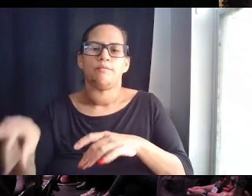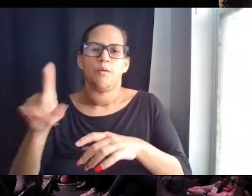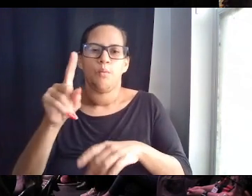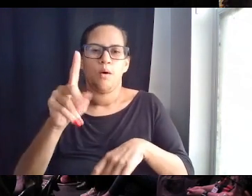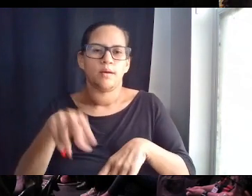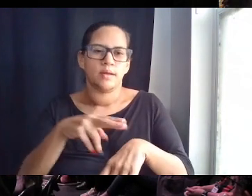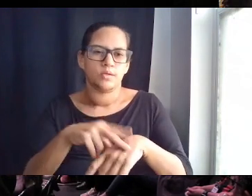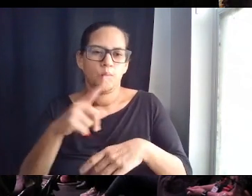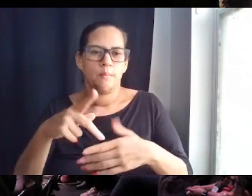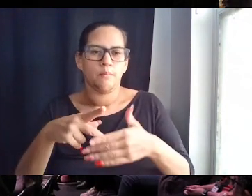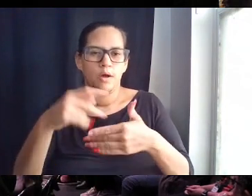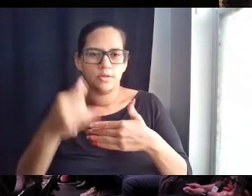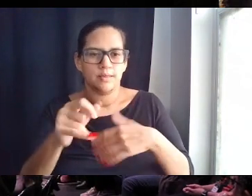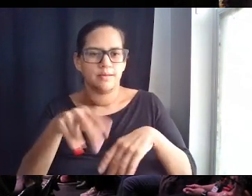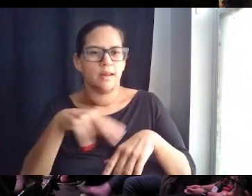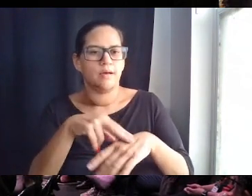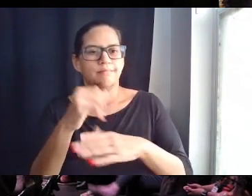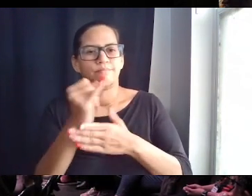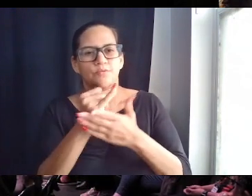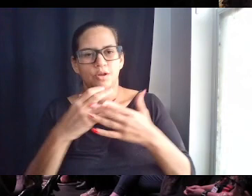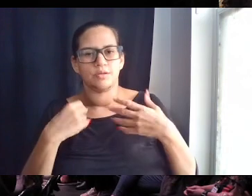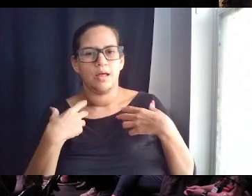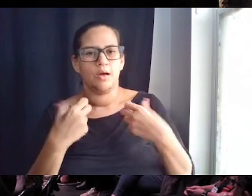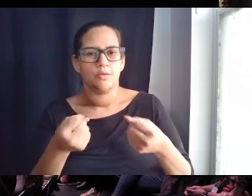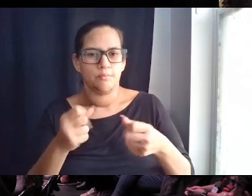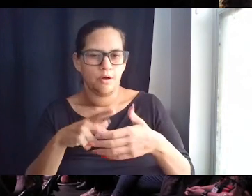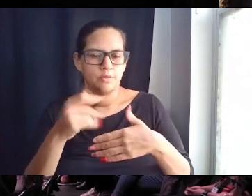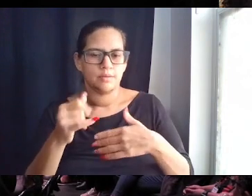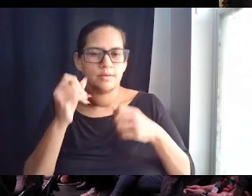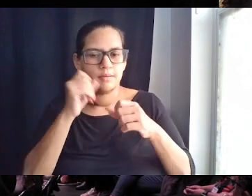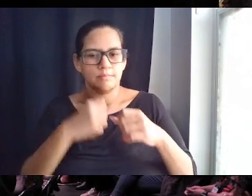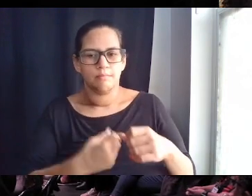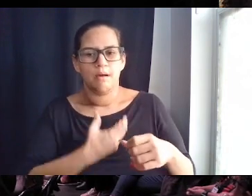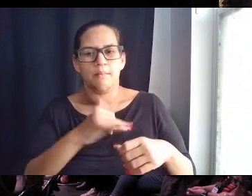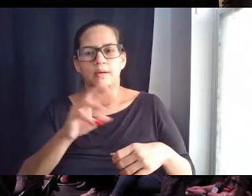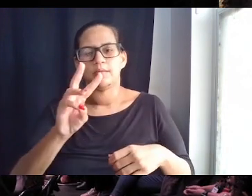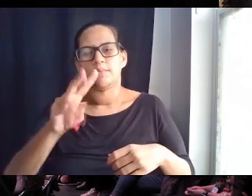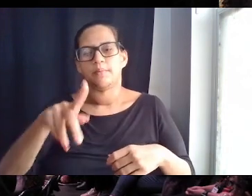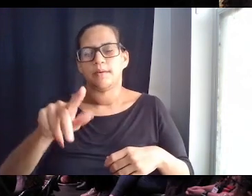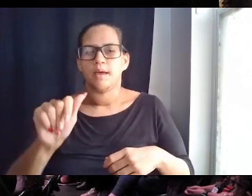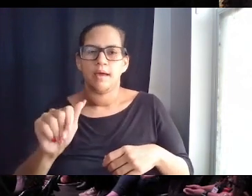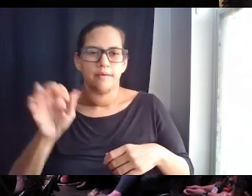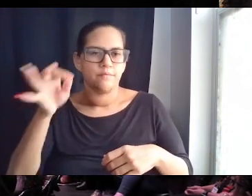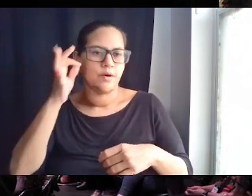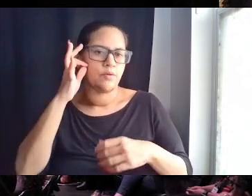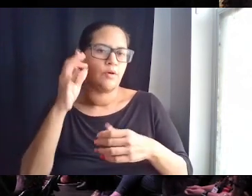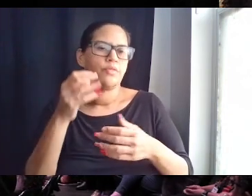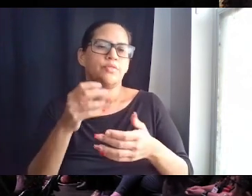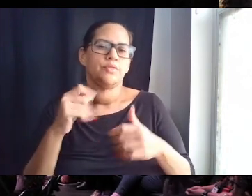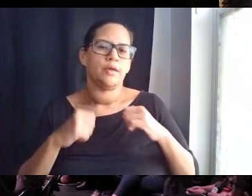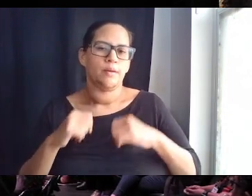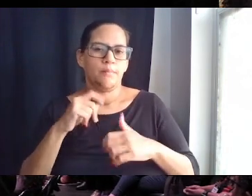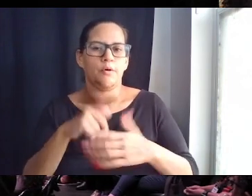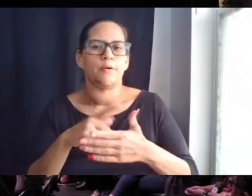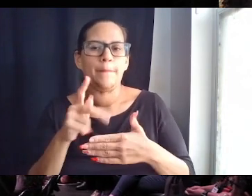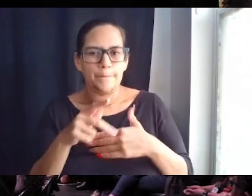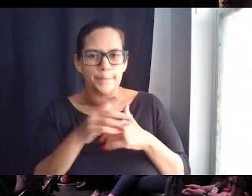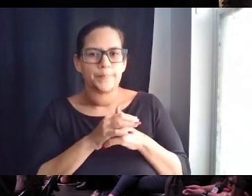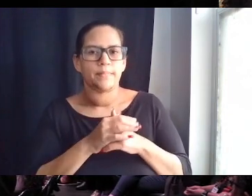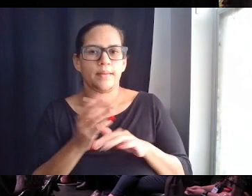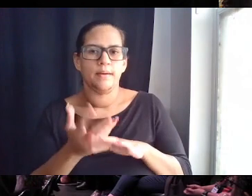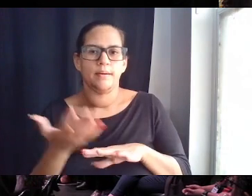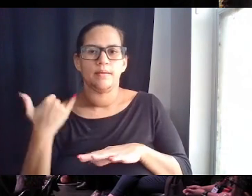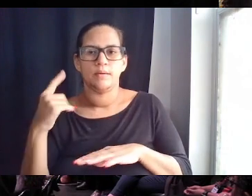national arts and health project inspired by the WPA's Federal Theater Program. Back in